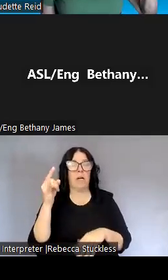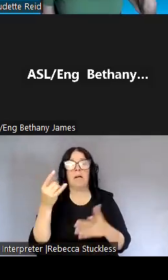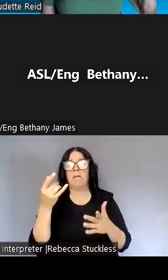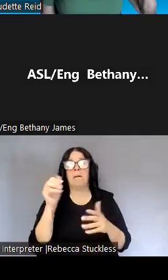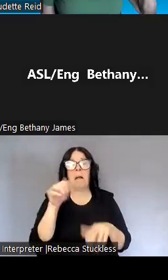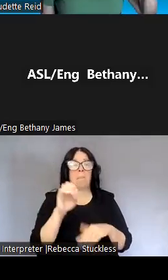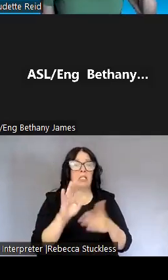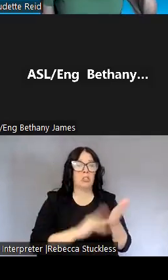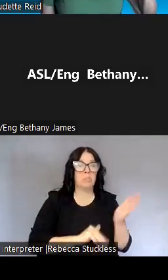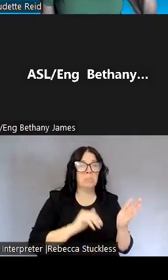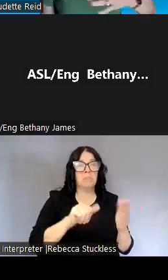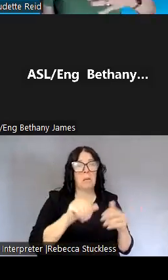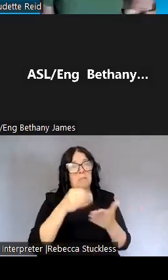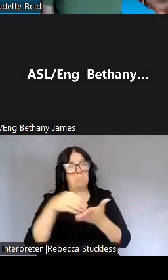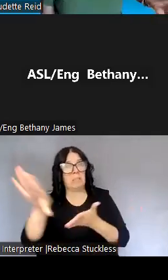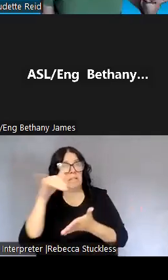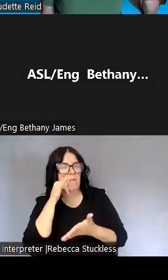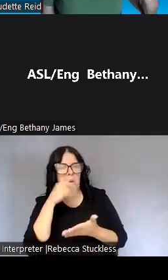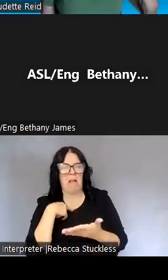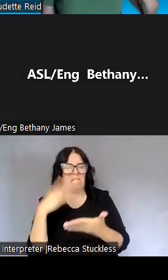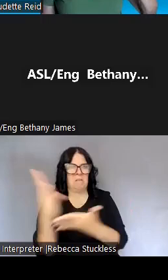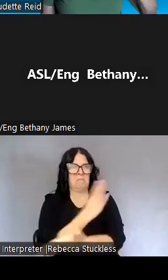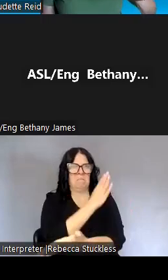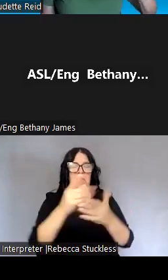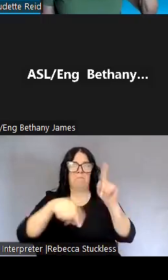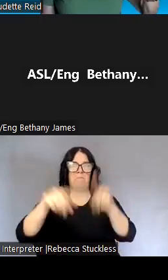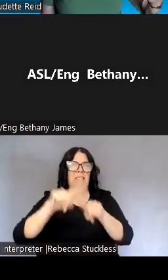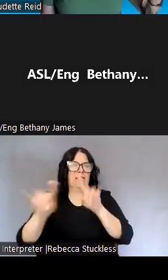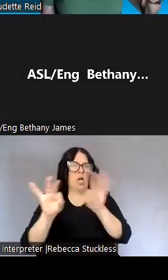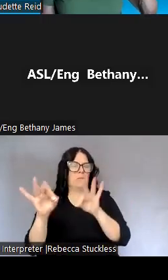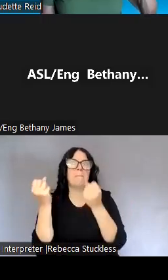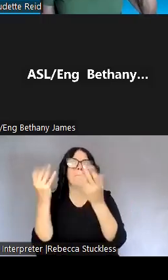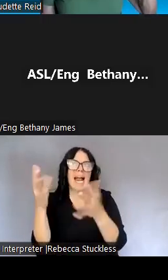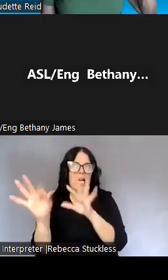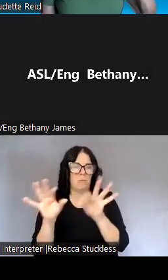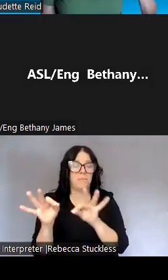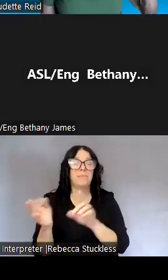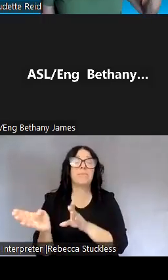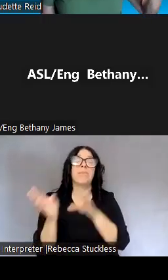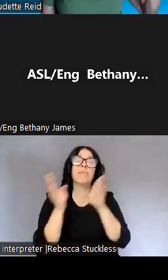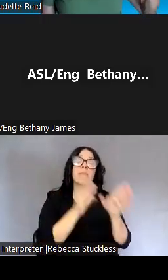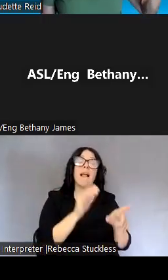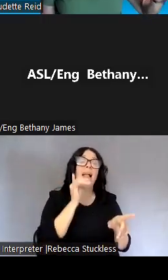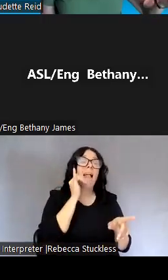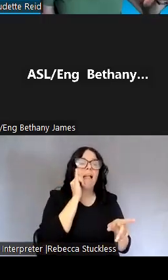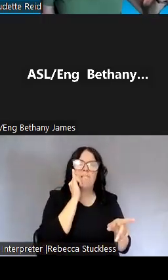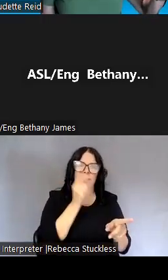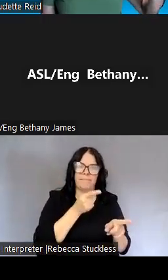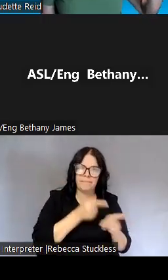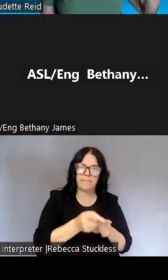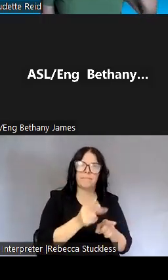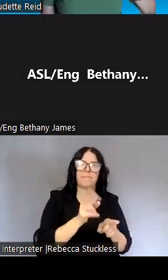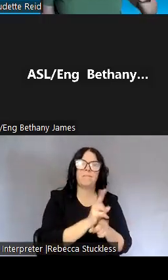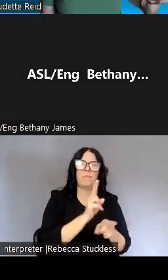high, but we have a lot of options there. iPhones, these are, the company